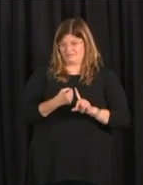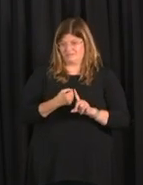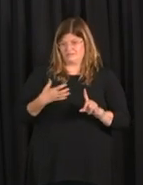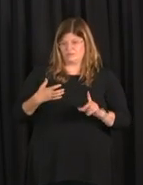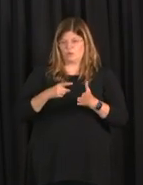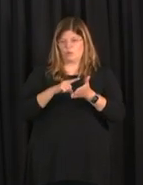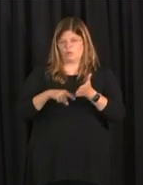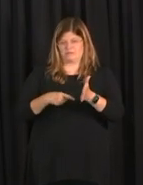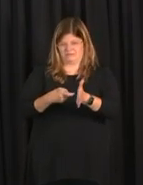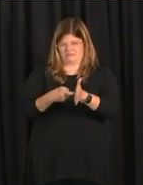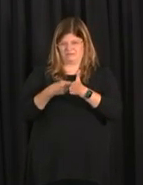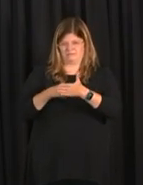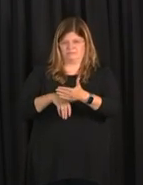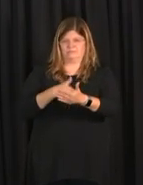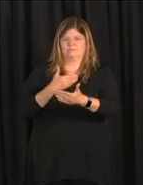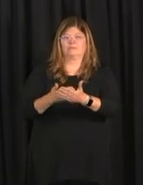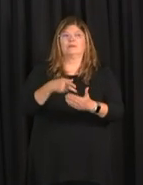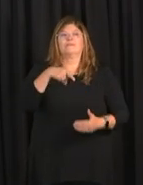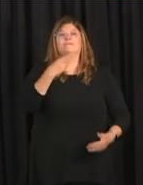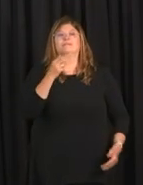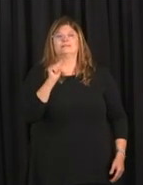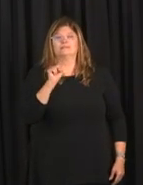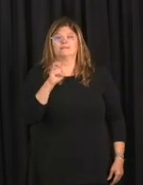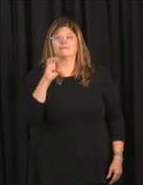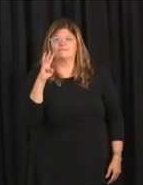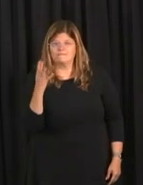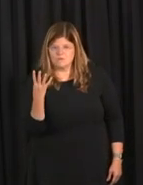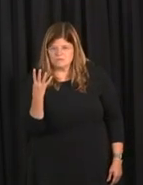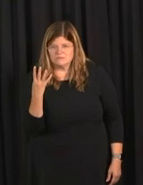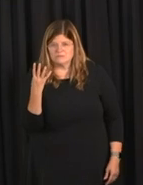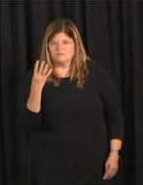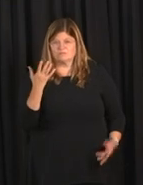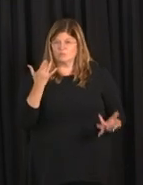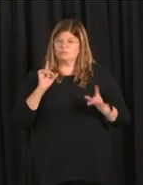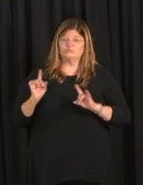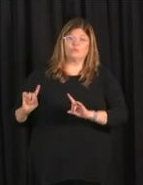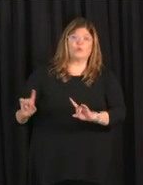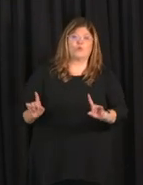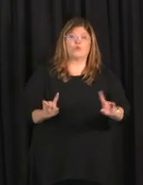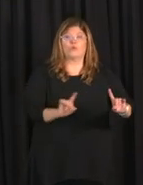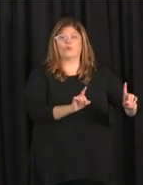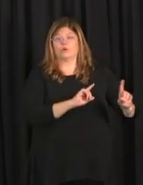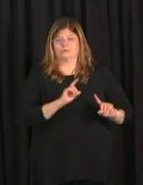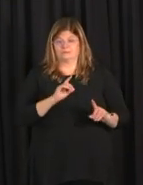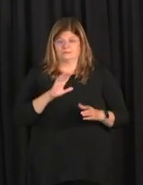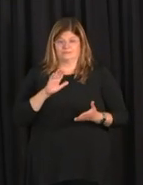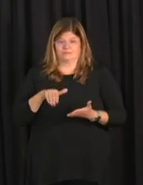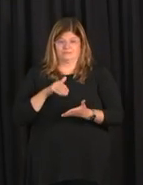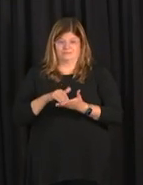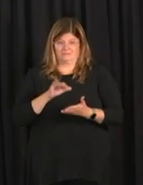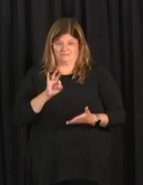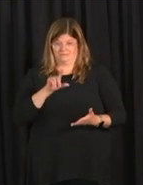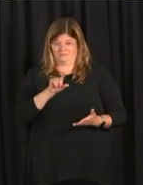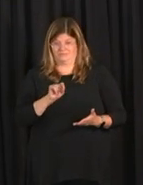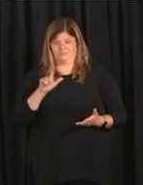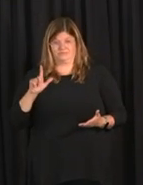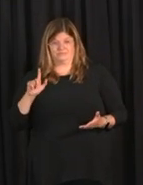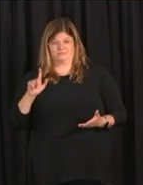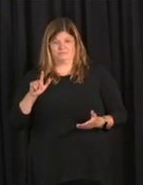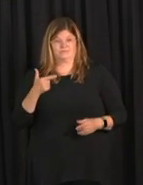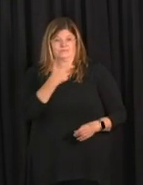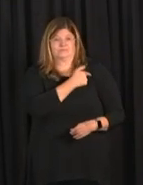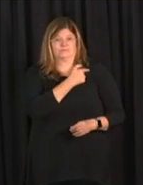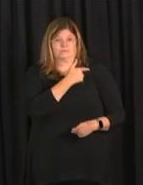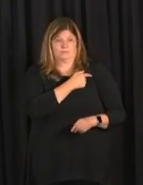what it will take to get to phase 4? Because there is talk that in mid-2021, a